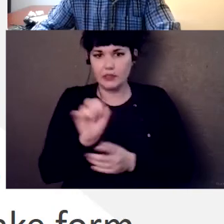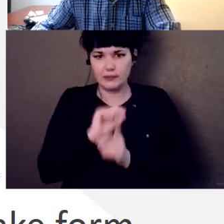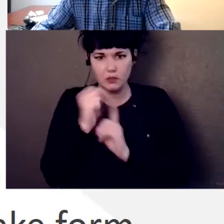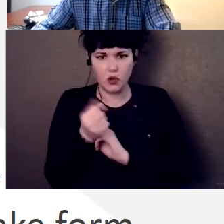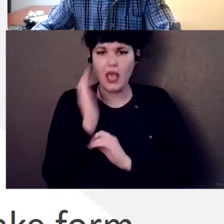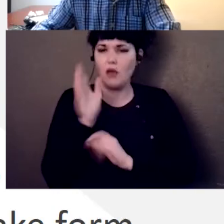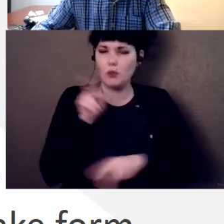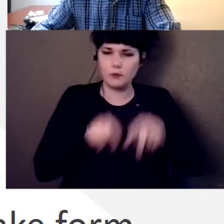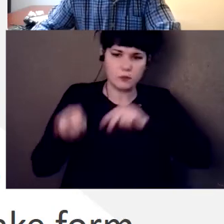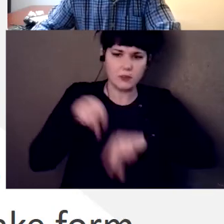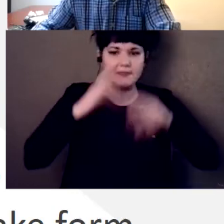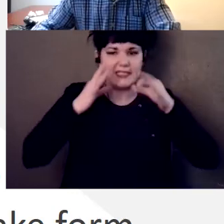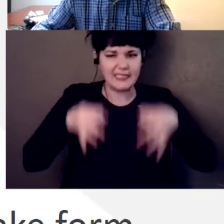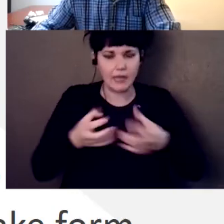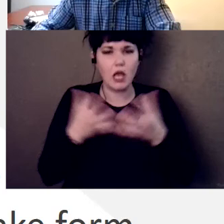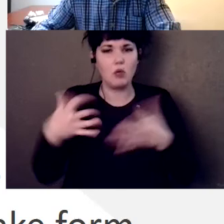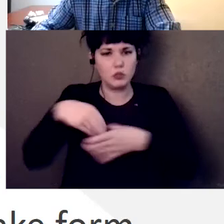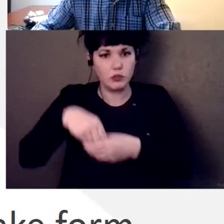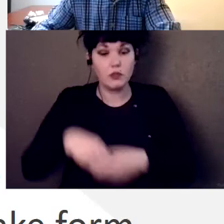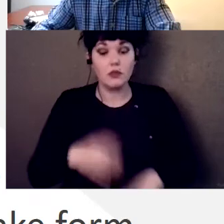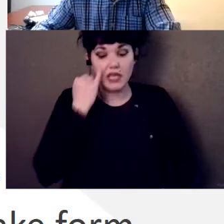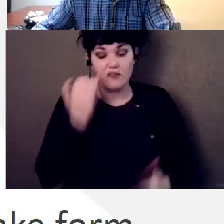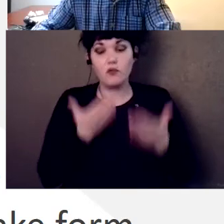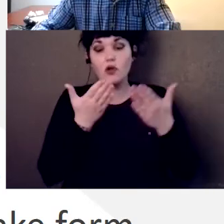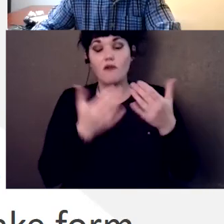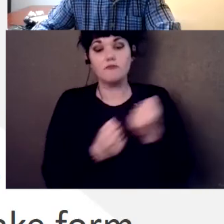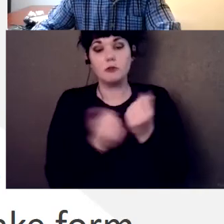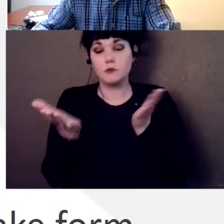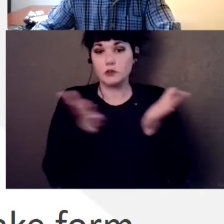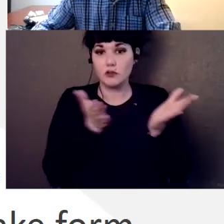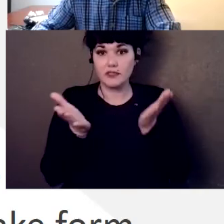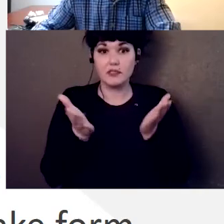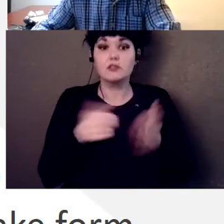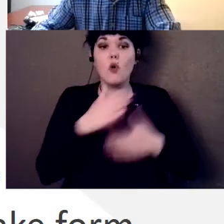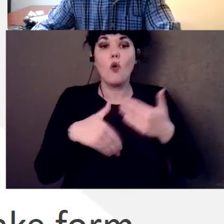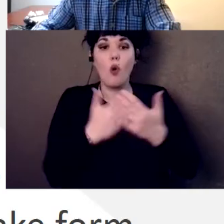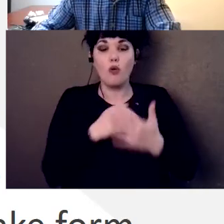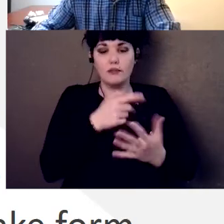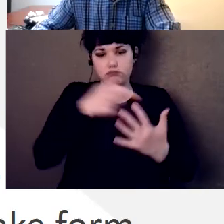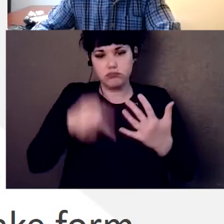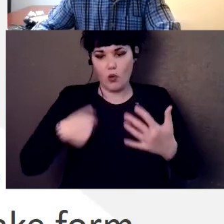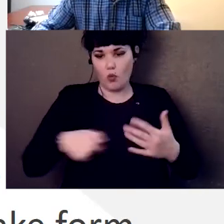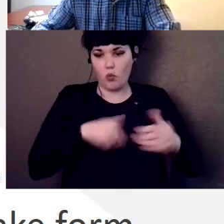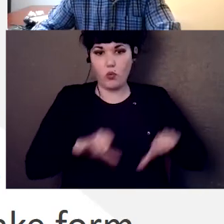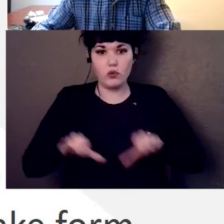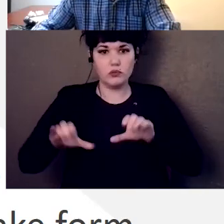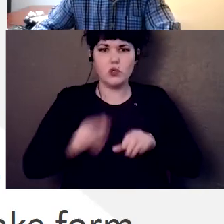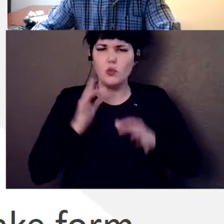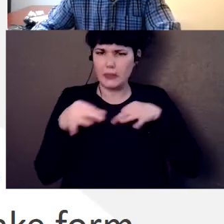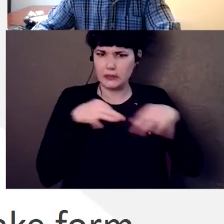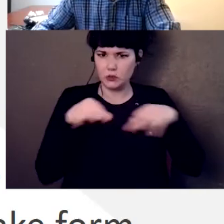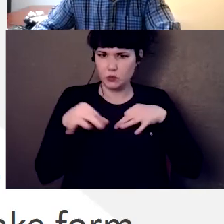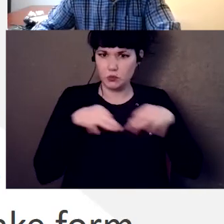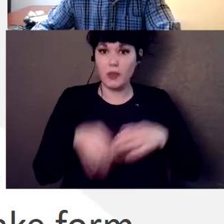necessary. If DRNY offers advocacy services, the scope of services are explained through a retainer agreement or by other means.